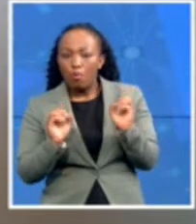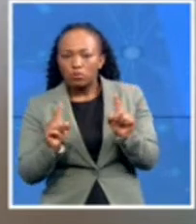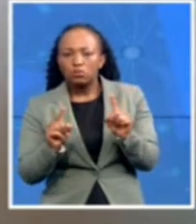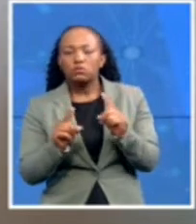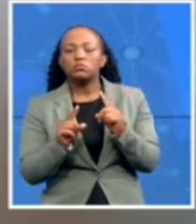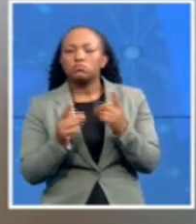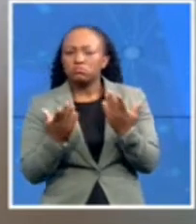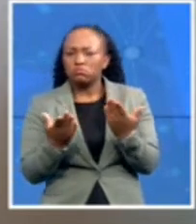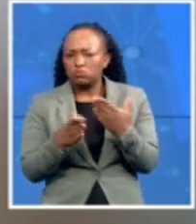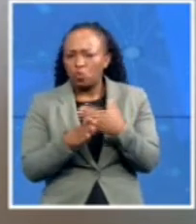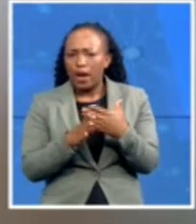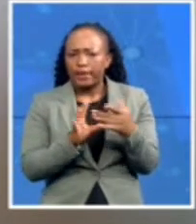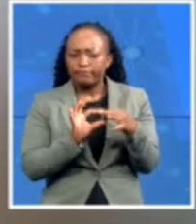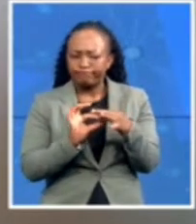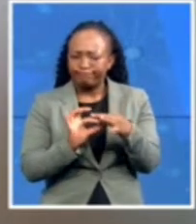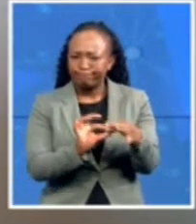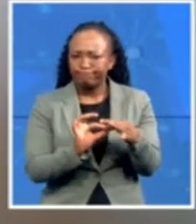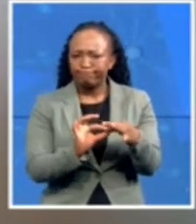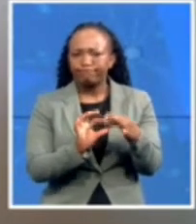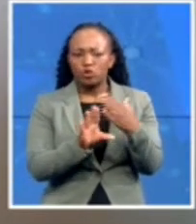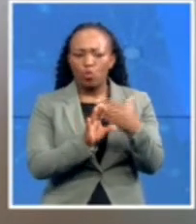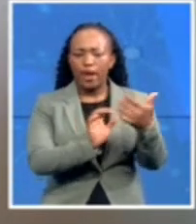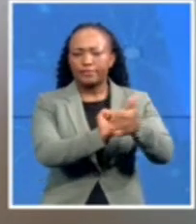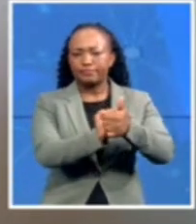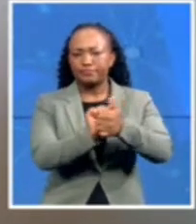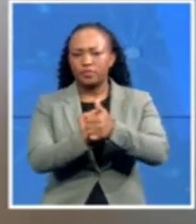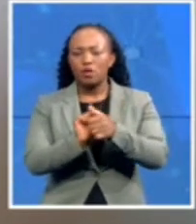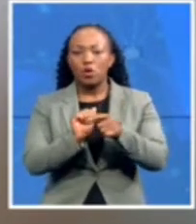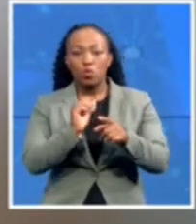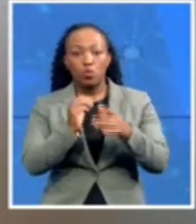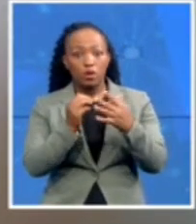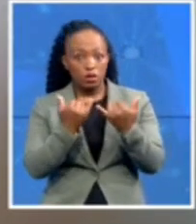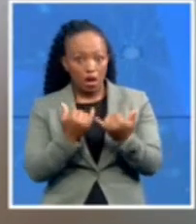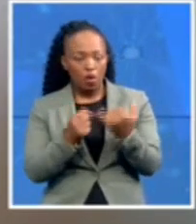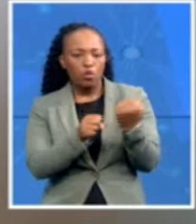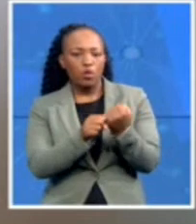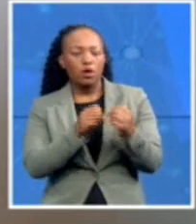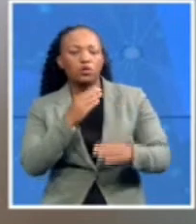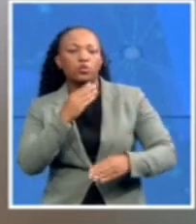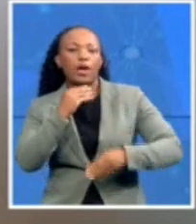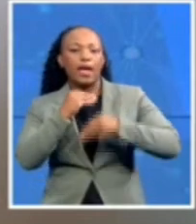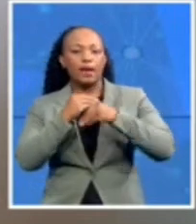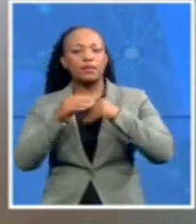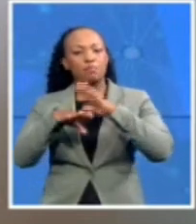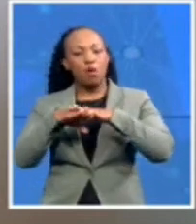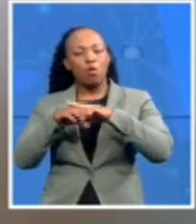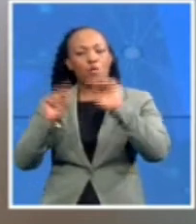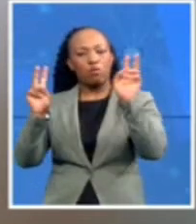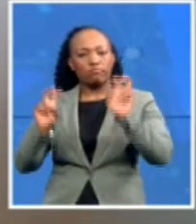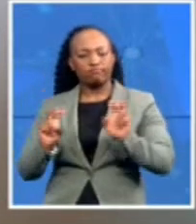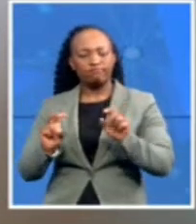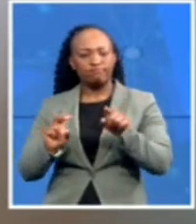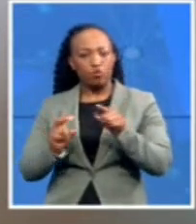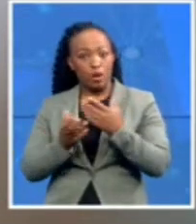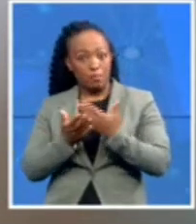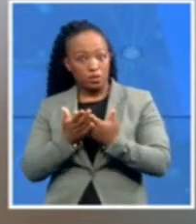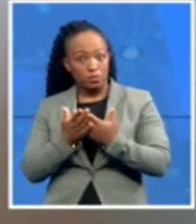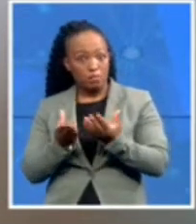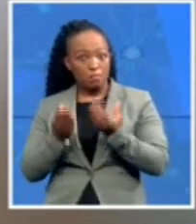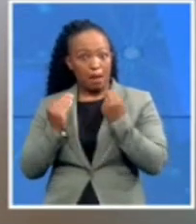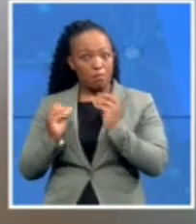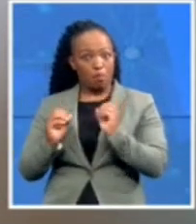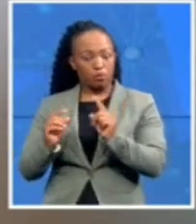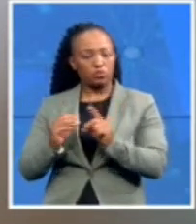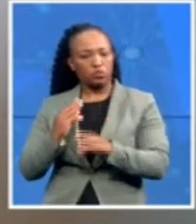additional capacity on the grid at the earliest possible opportunity. So my plea to